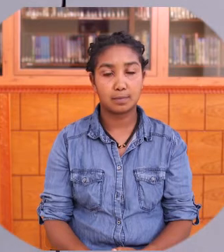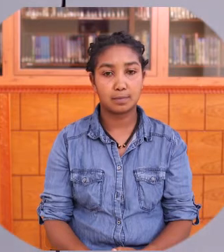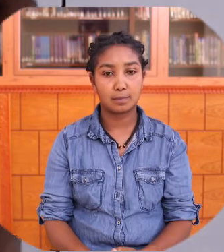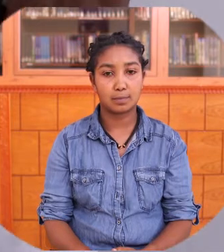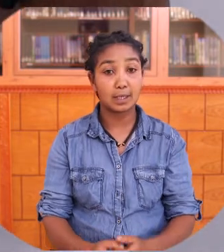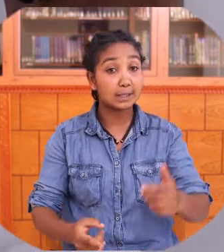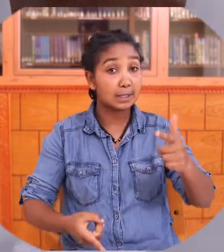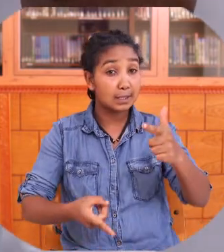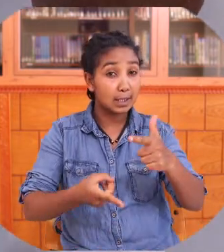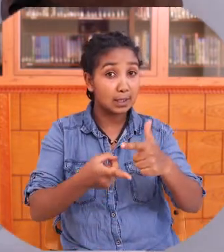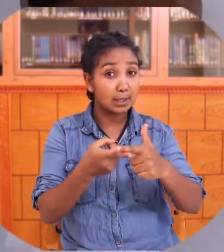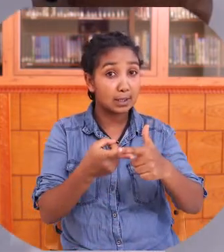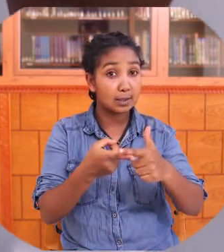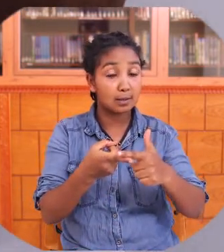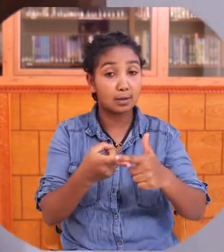The second